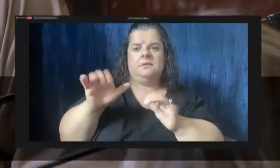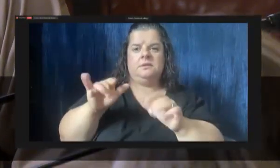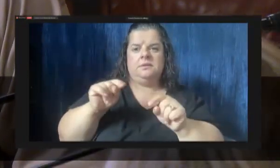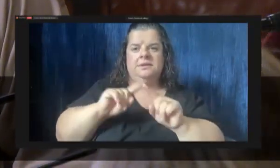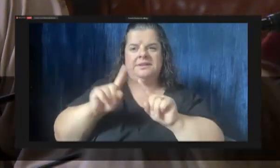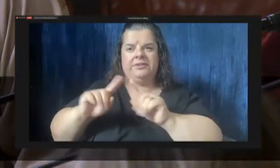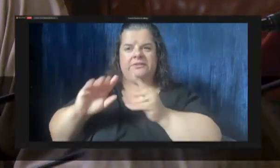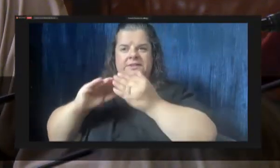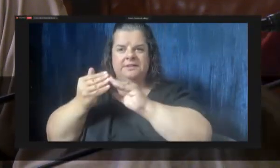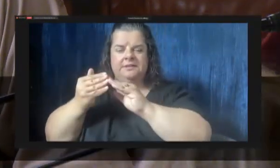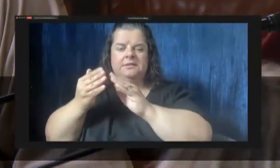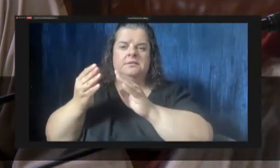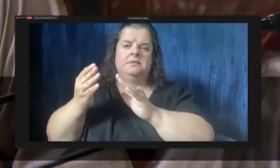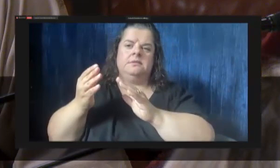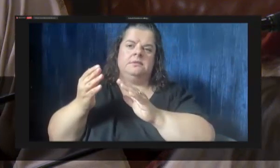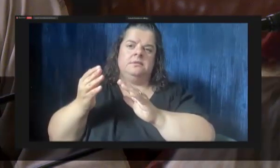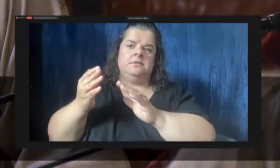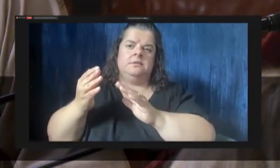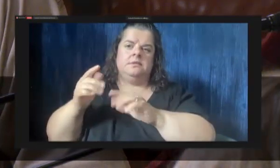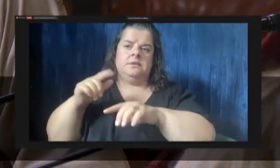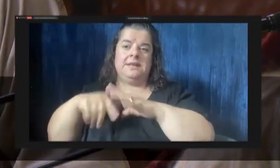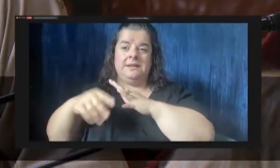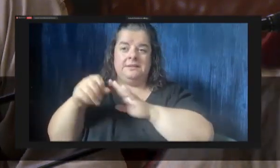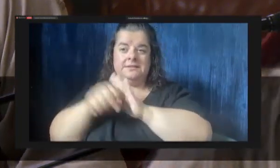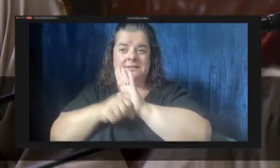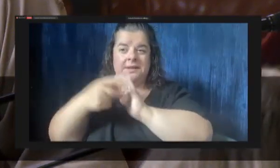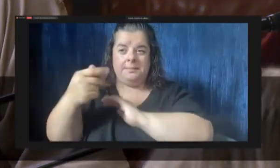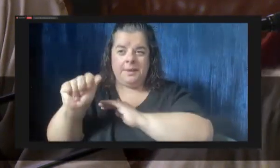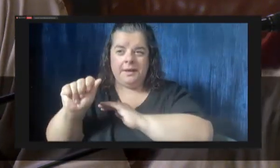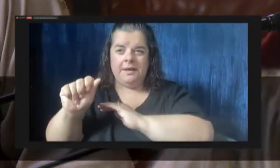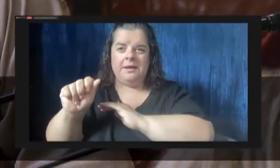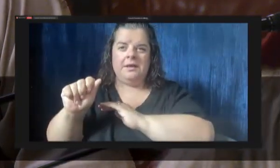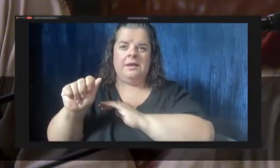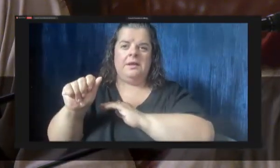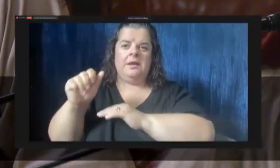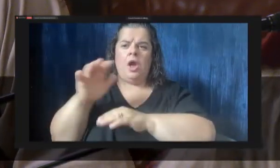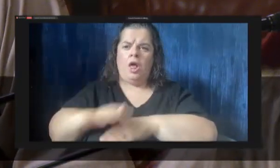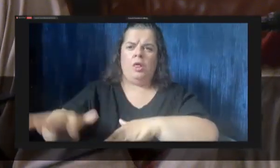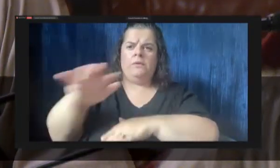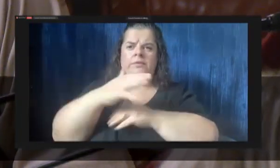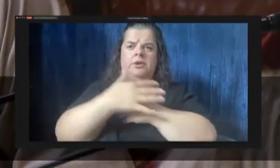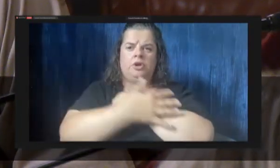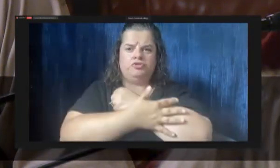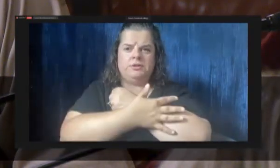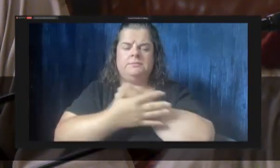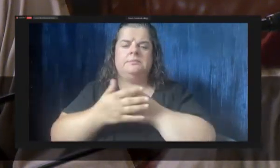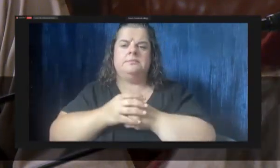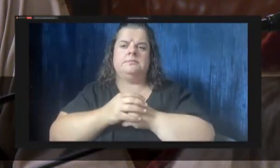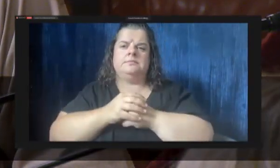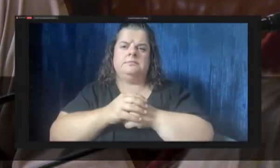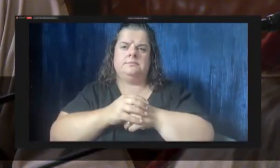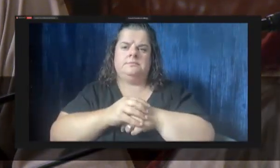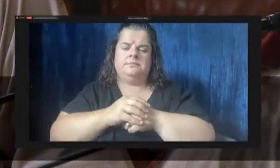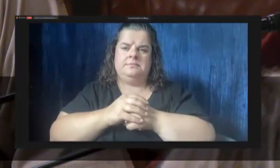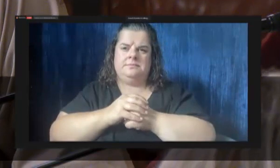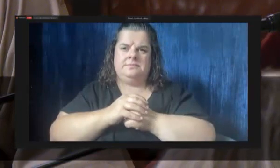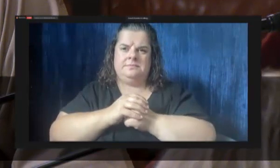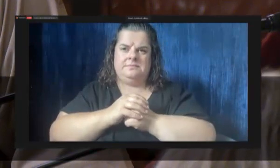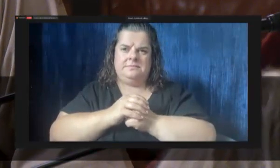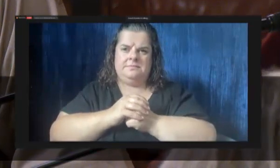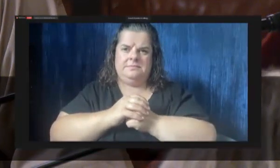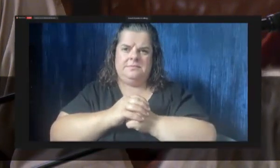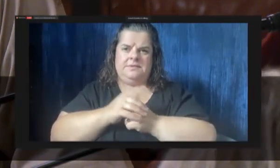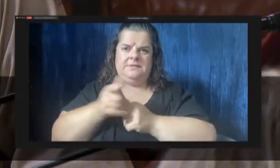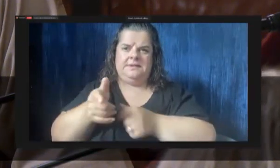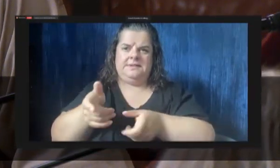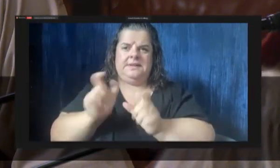municipalities within Pennsylvania. They do this all over the place. And this actually just gives us the